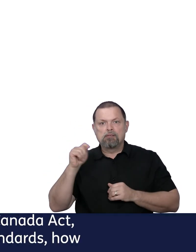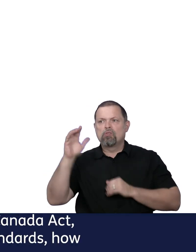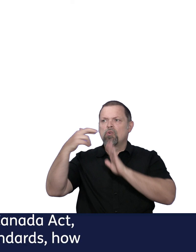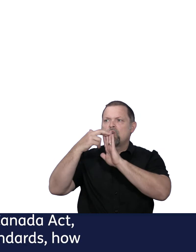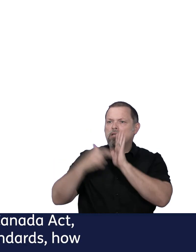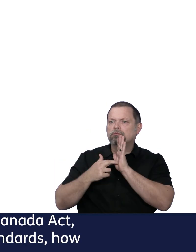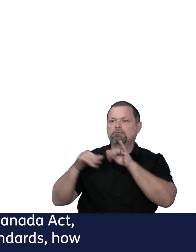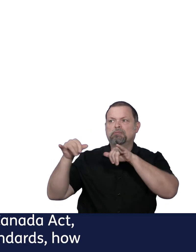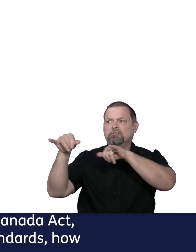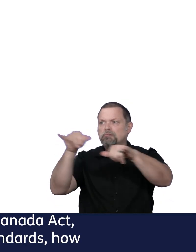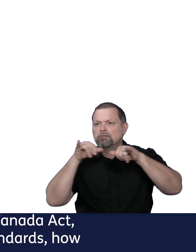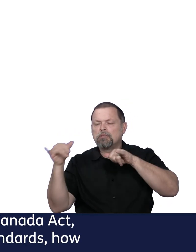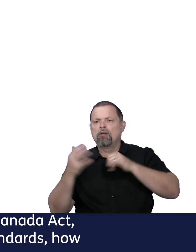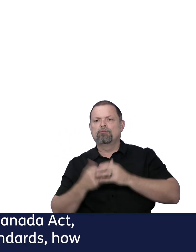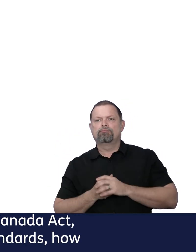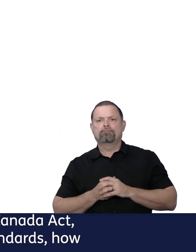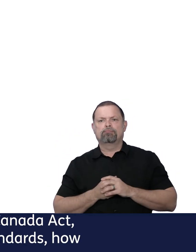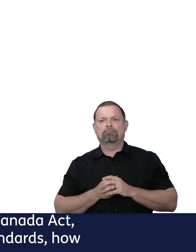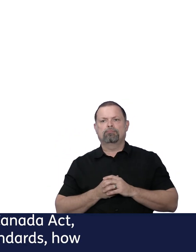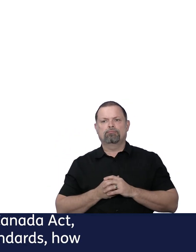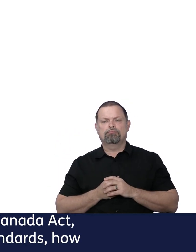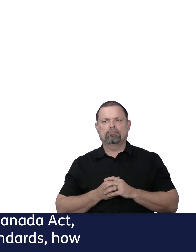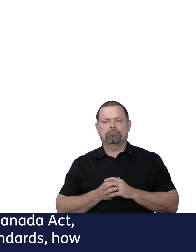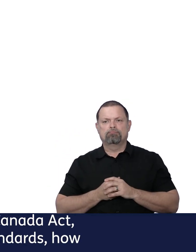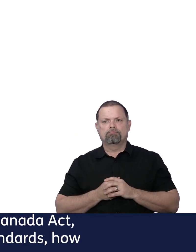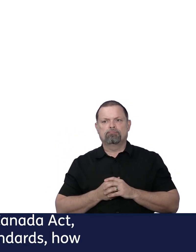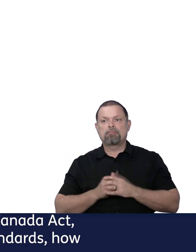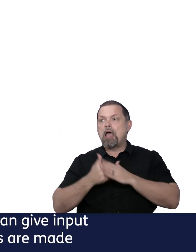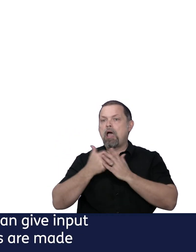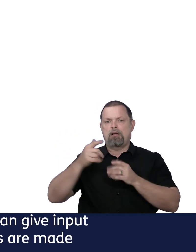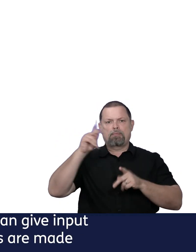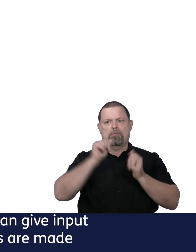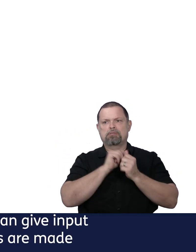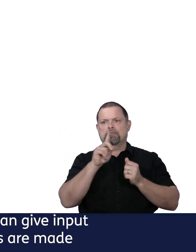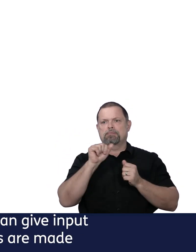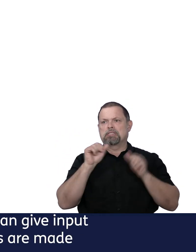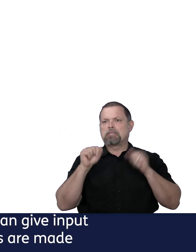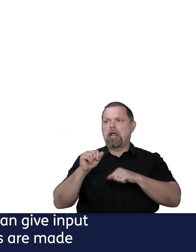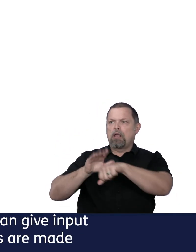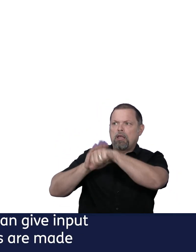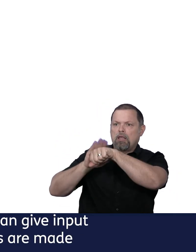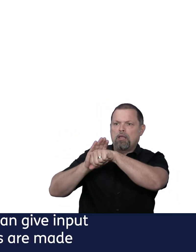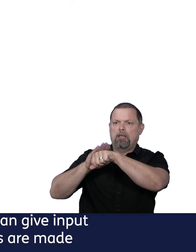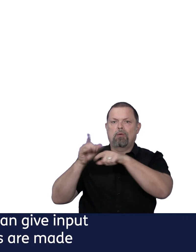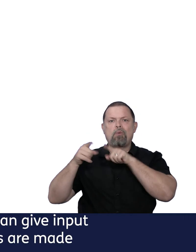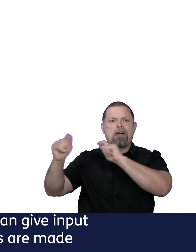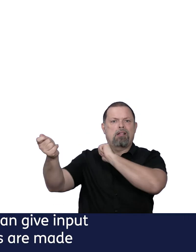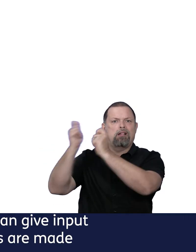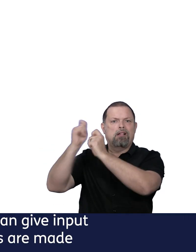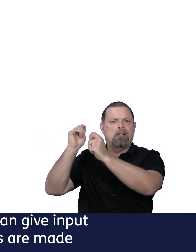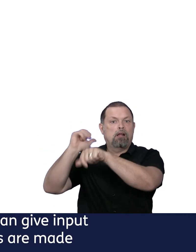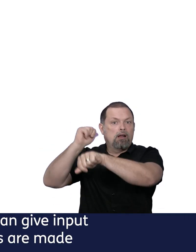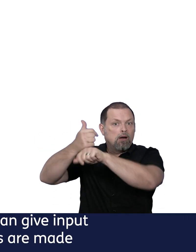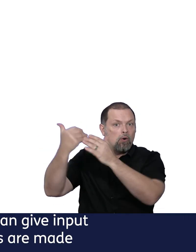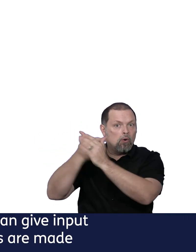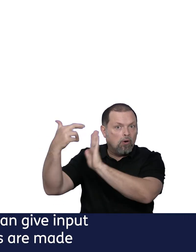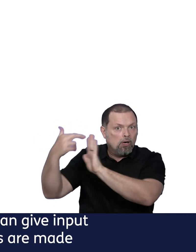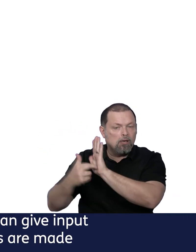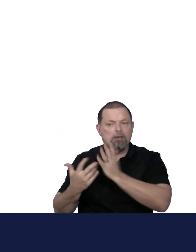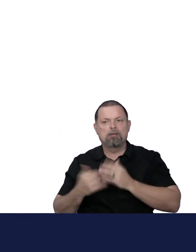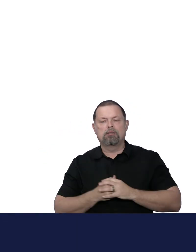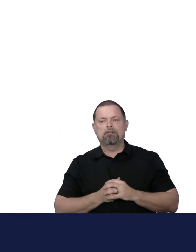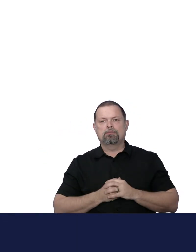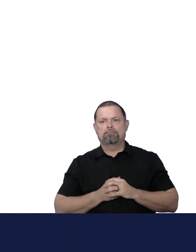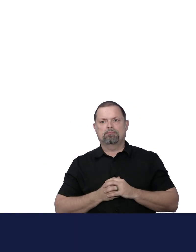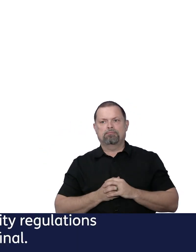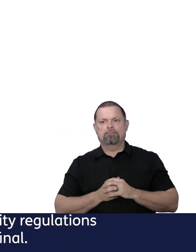Act, its regulations and standards, how people with disabilities can give input when new regulations are